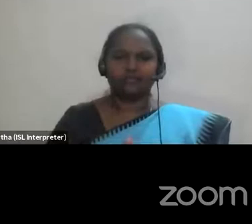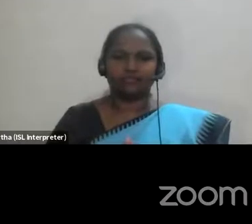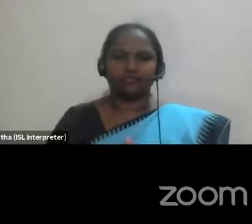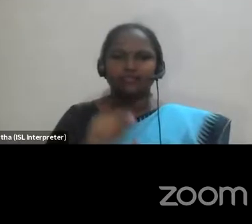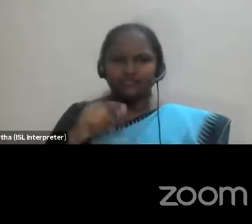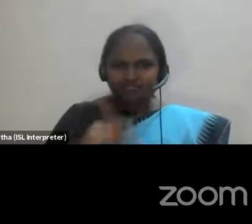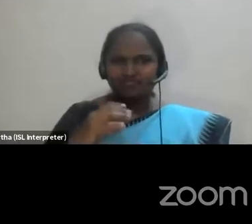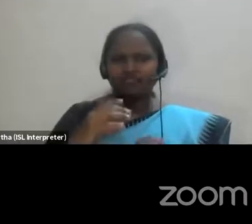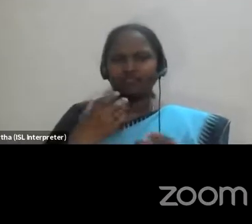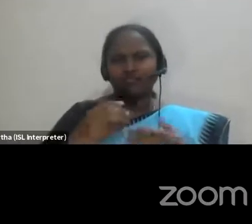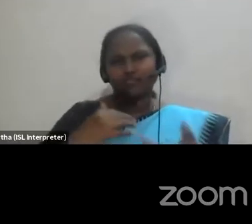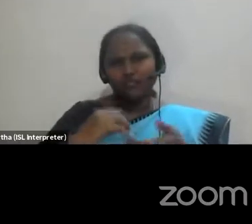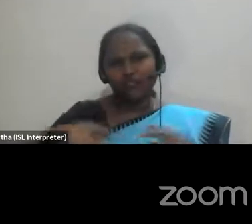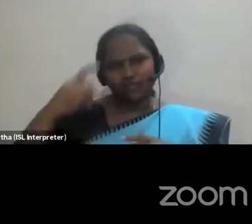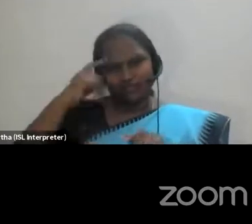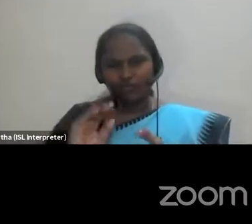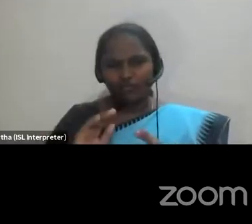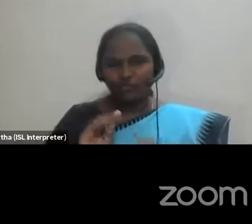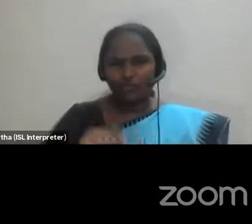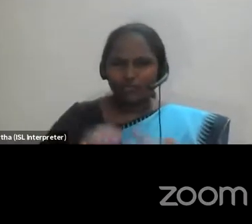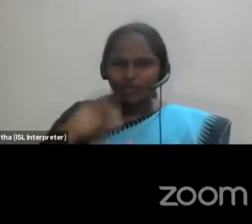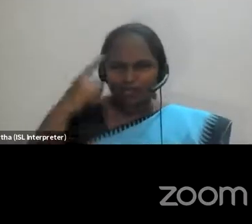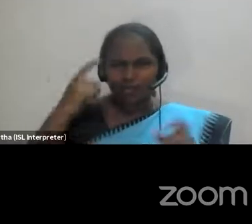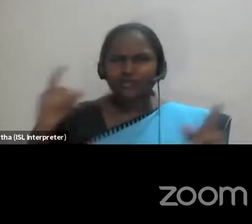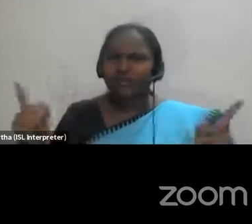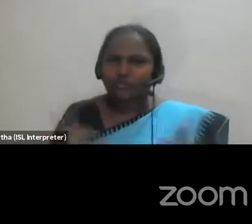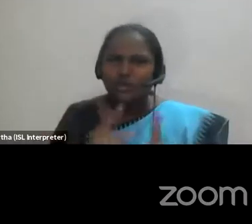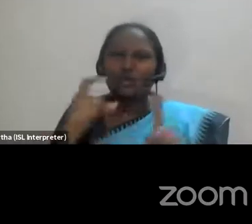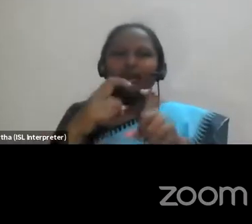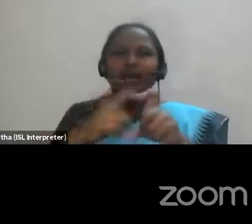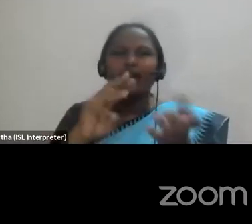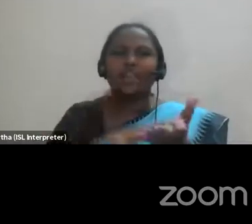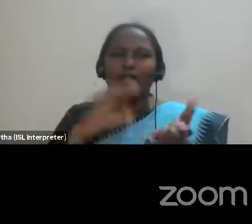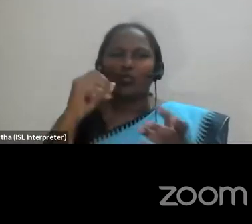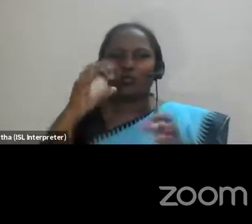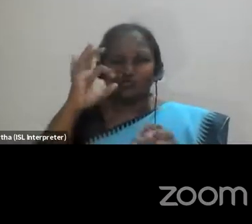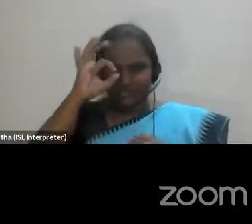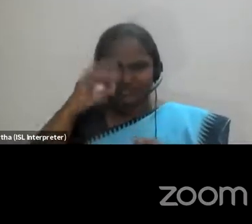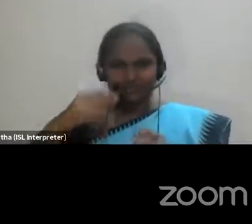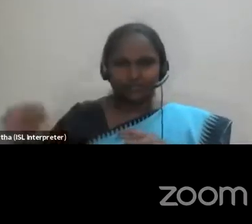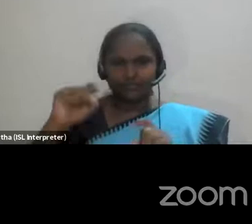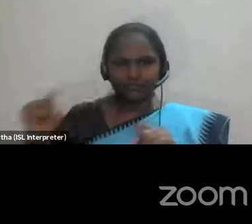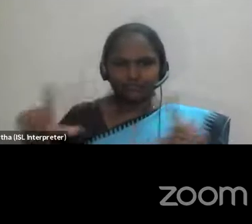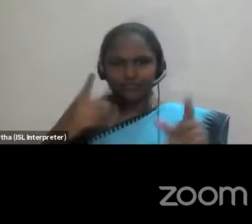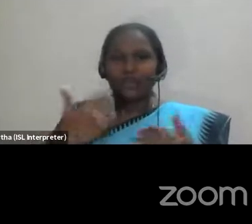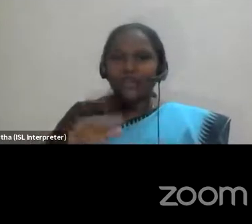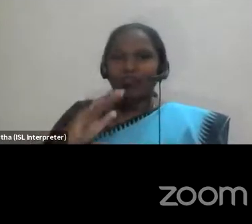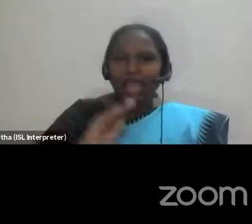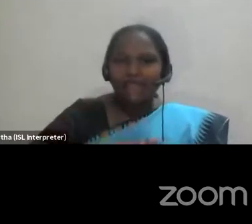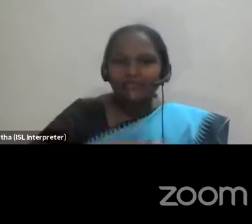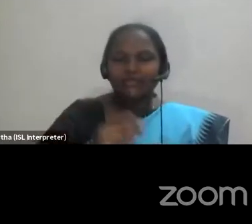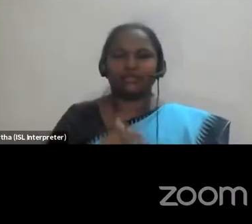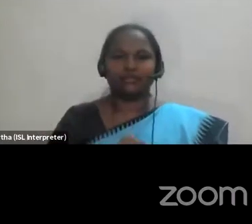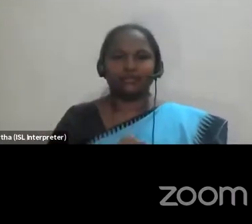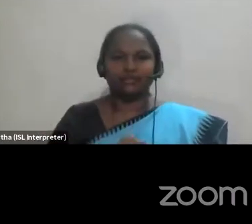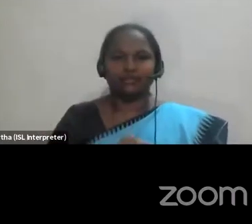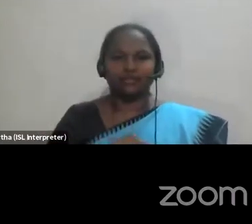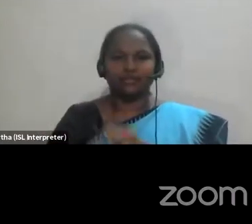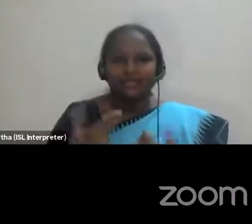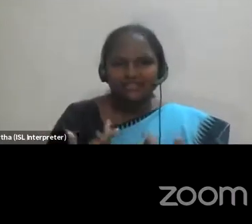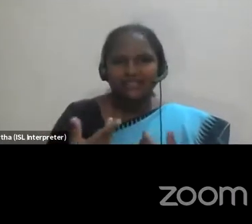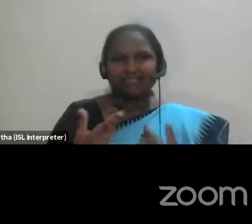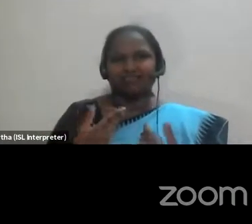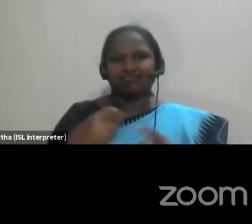this conversation will be followed with a short demo video film that will allow you to experience the kind